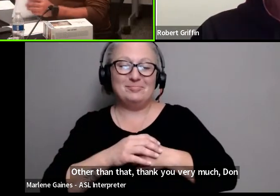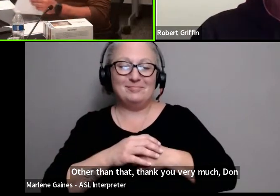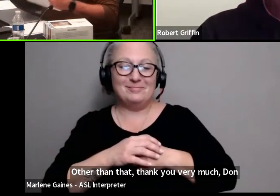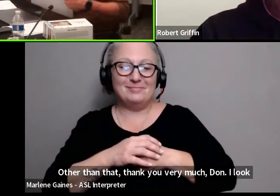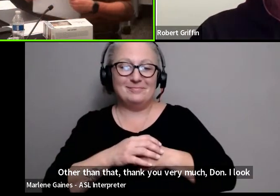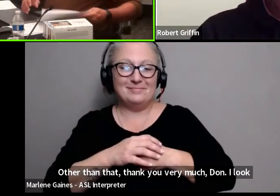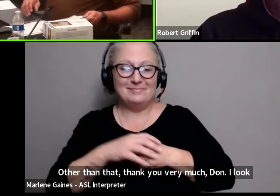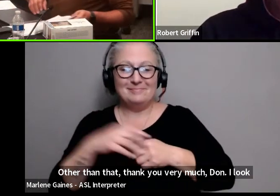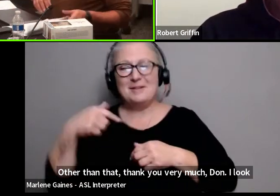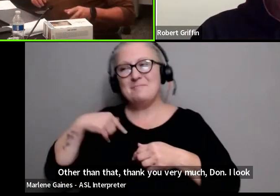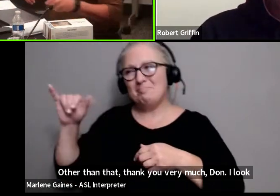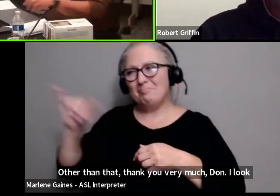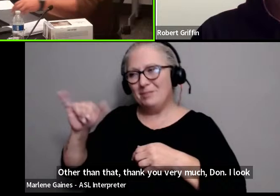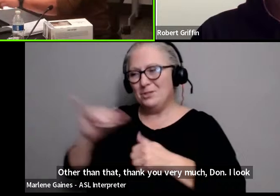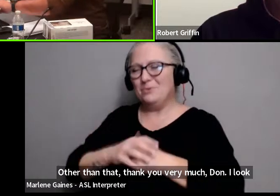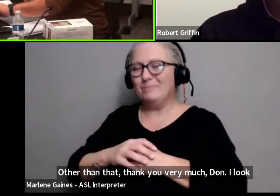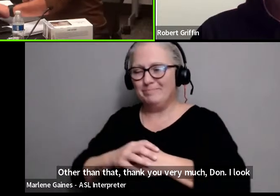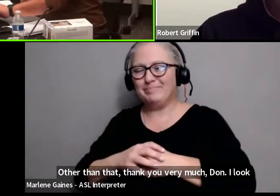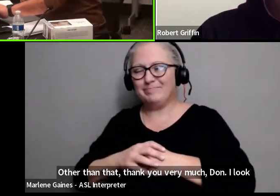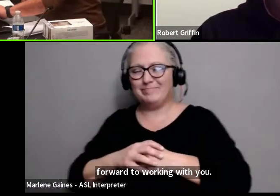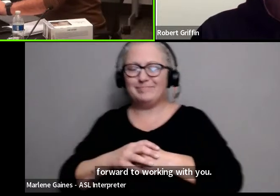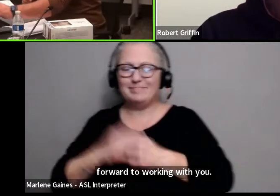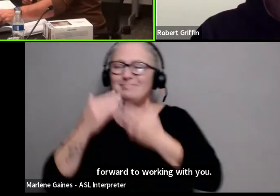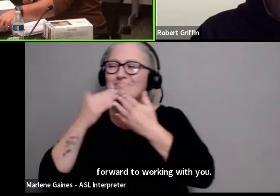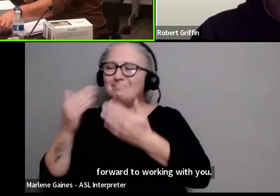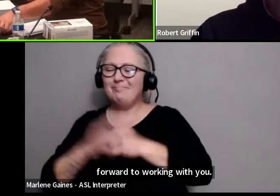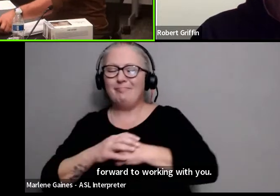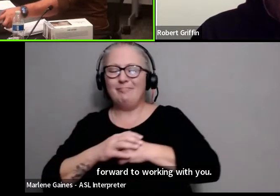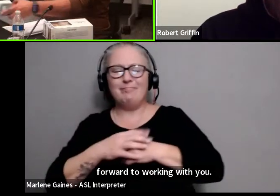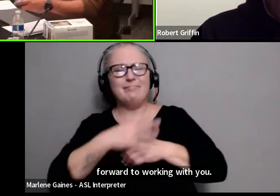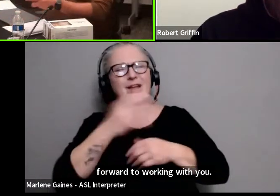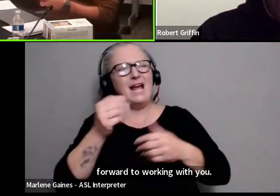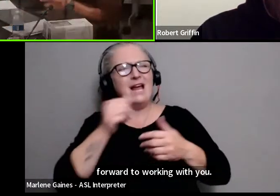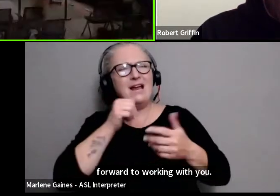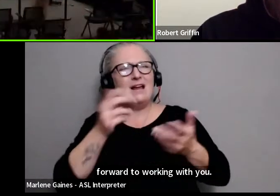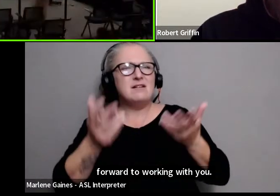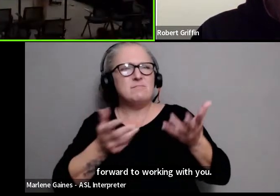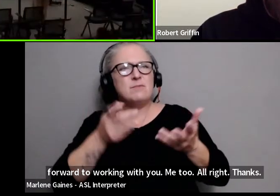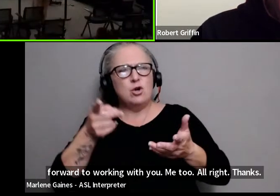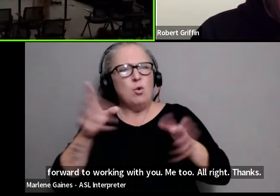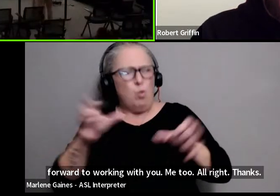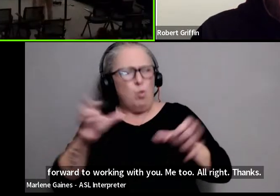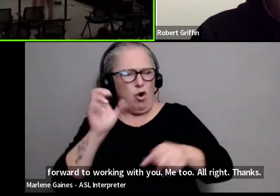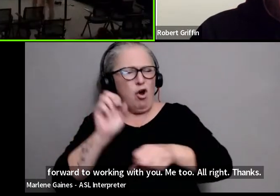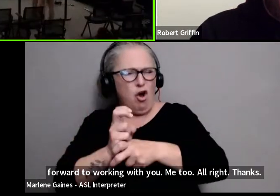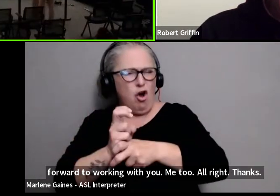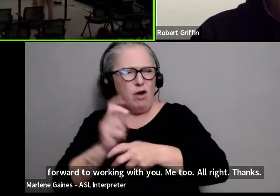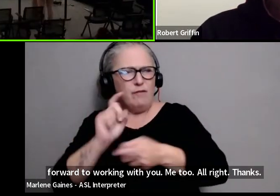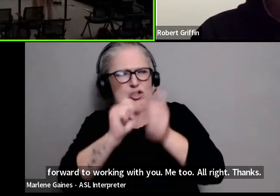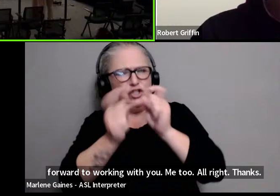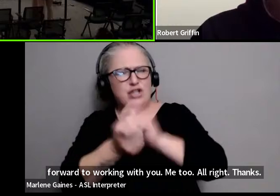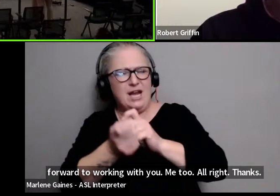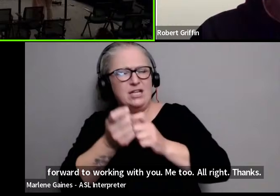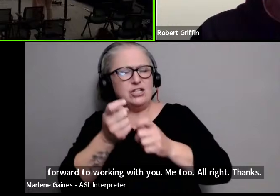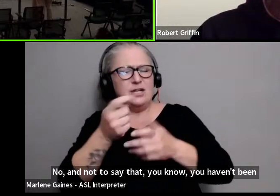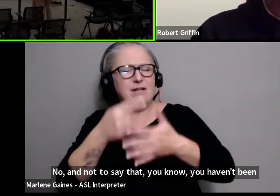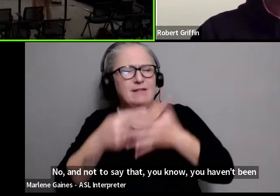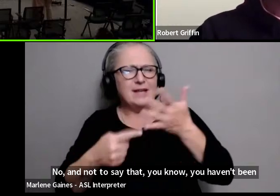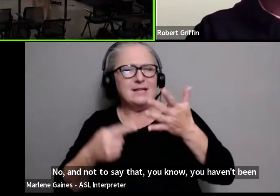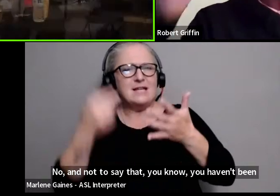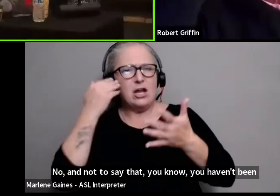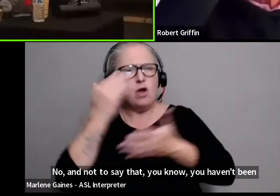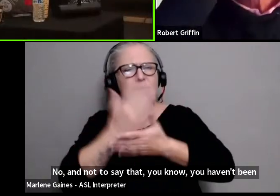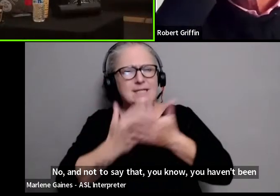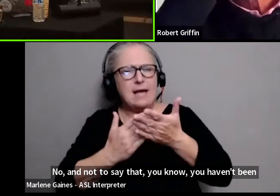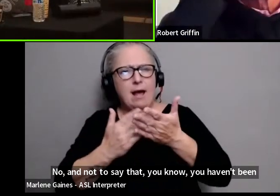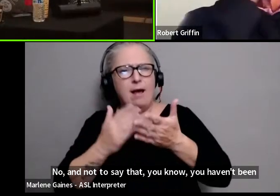Yeah, me too. Yeah. All right, thanks. No, and not to say that, you know, you haven't been working hard on changing some of these things, because there have been some